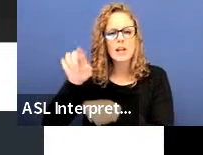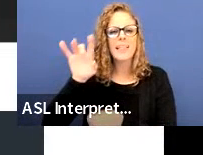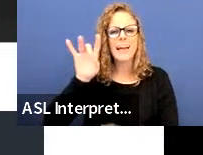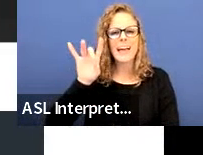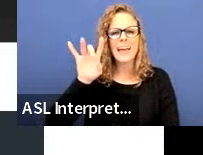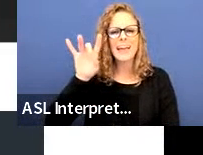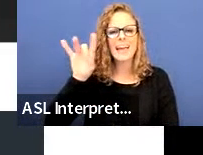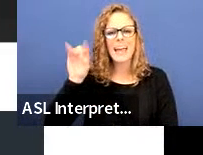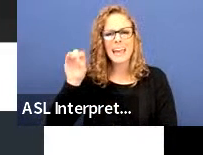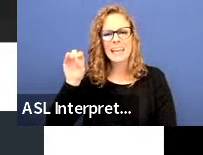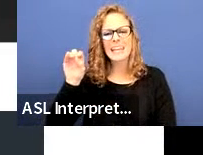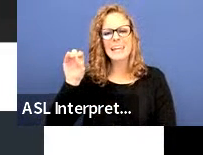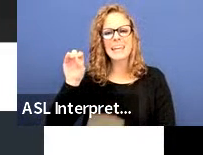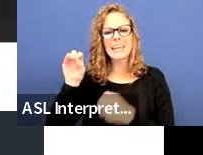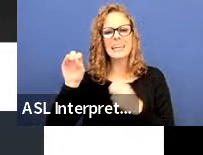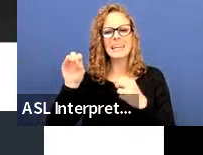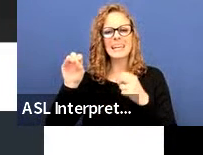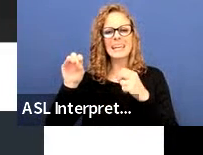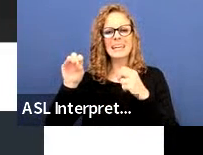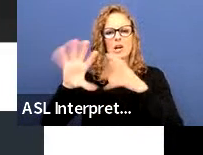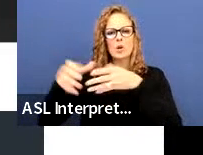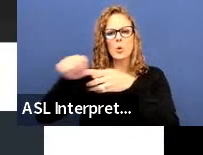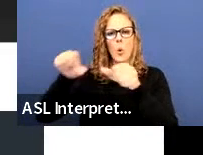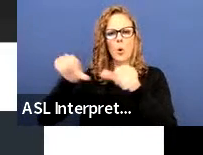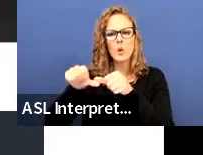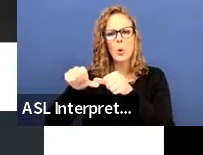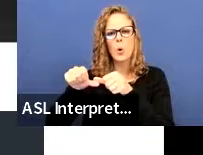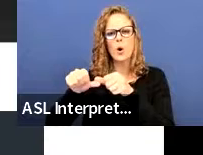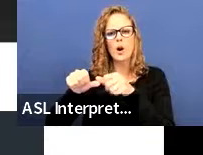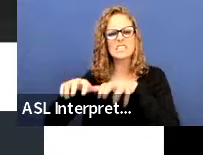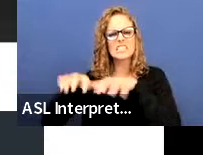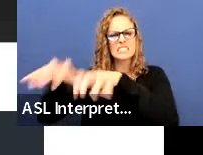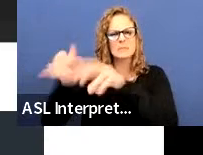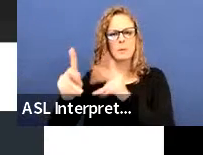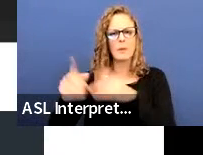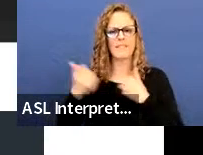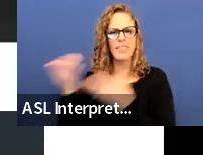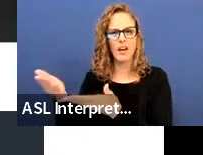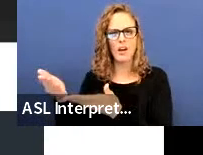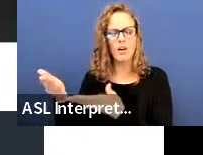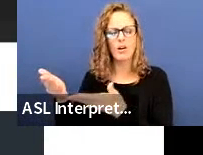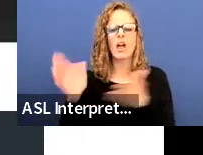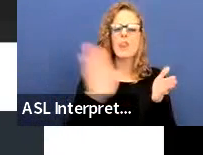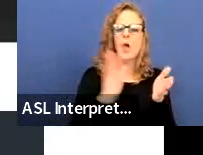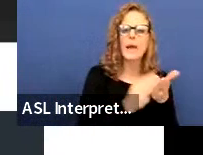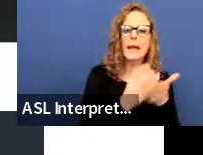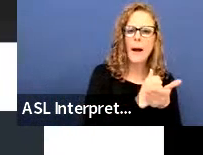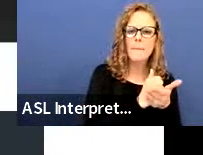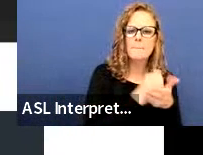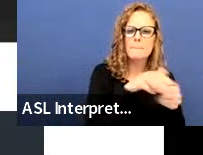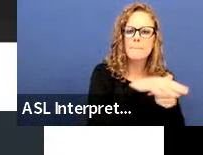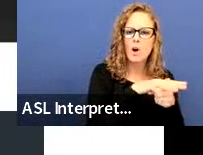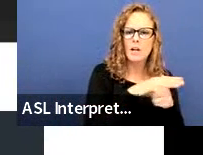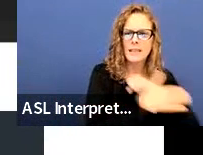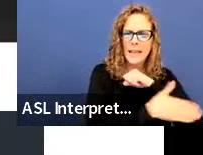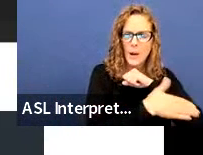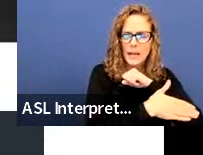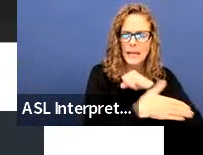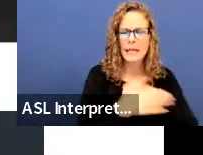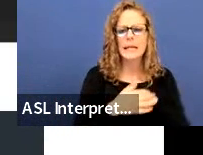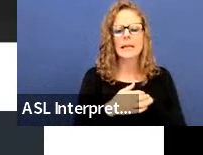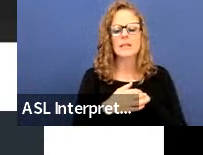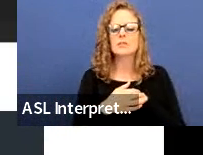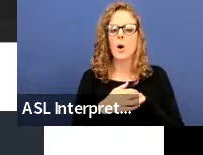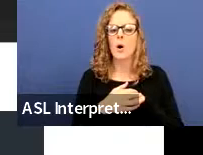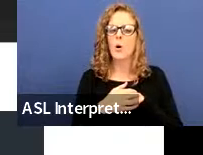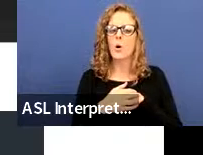as we sometimes call it, the most densely housed parts of the county, lower income parts of the county. So I think